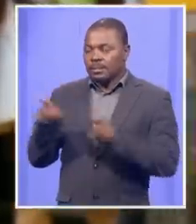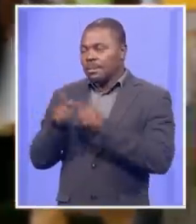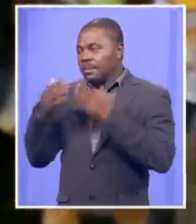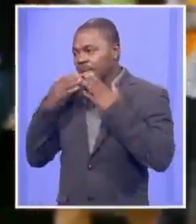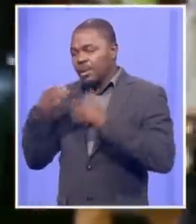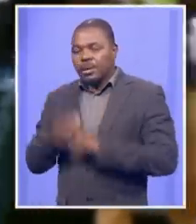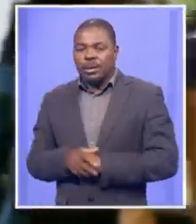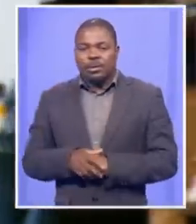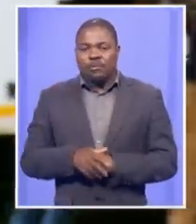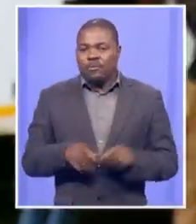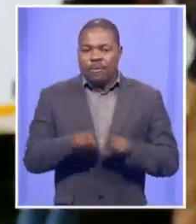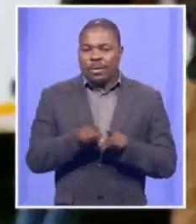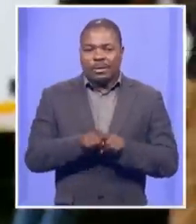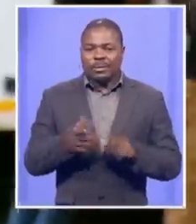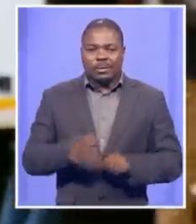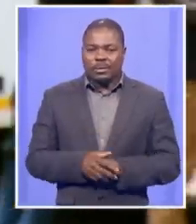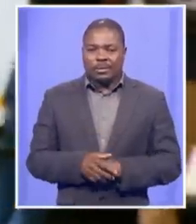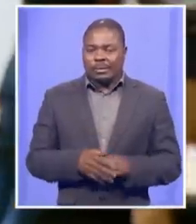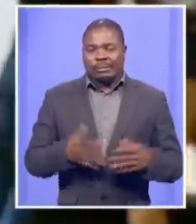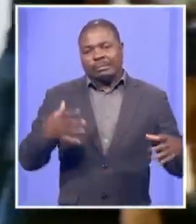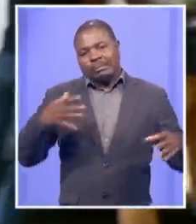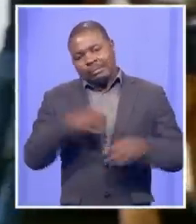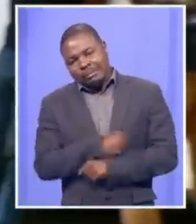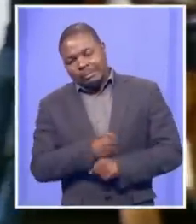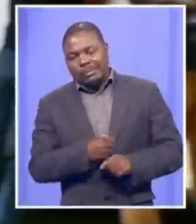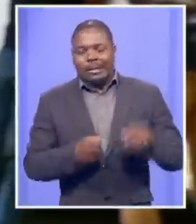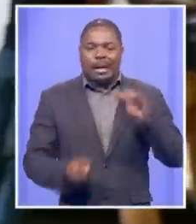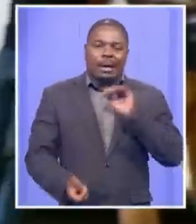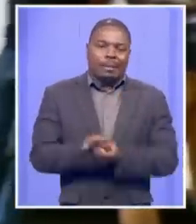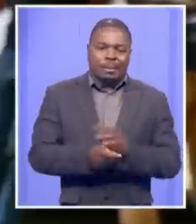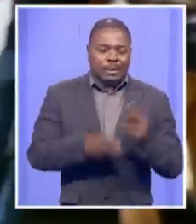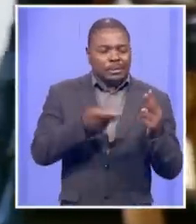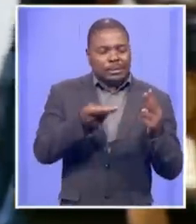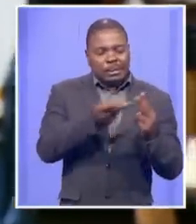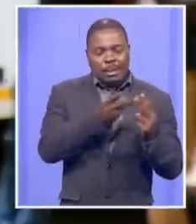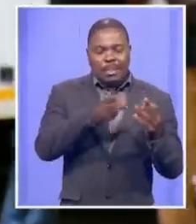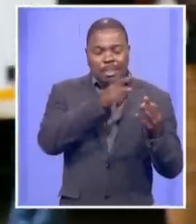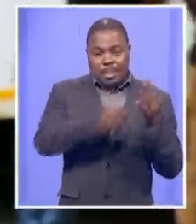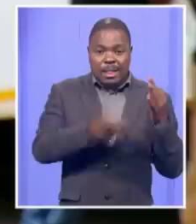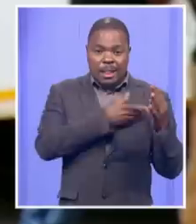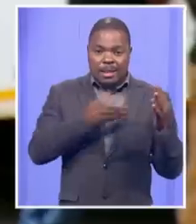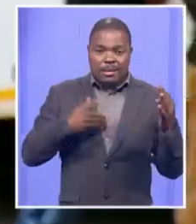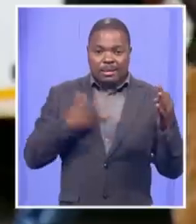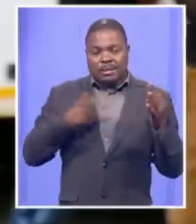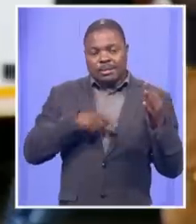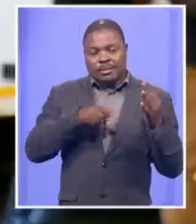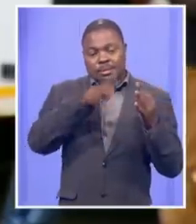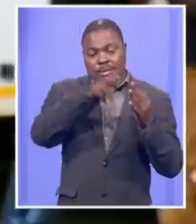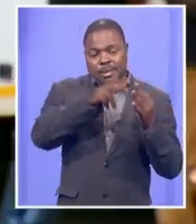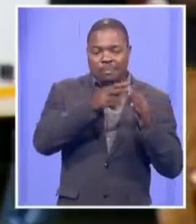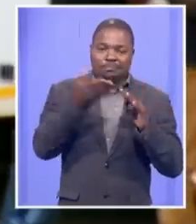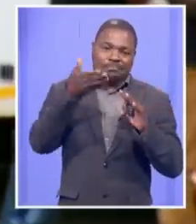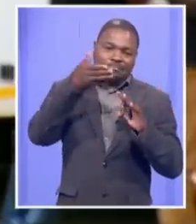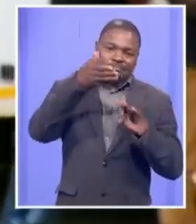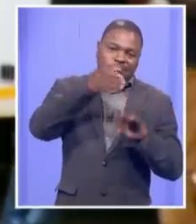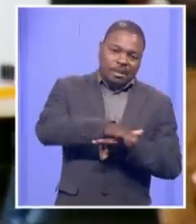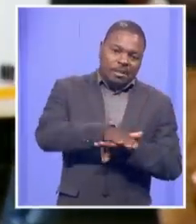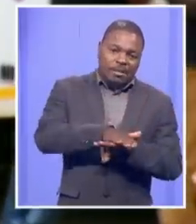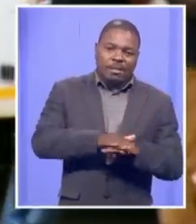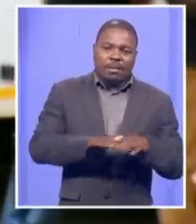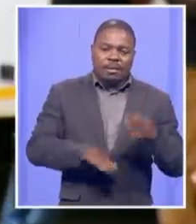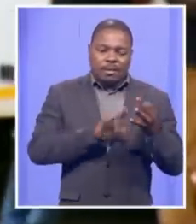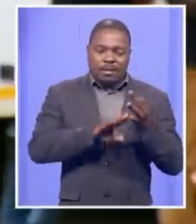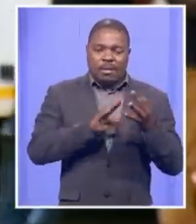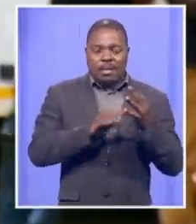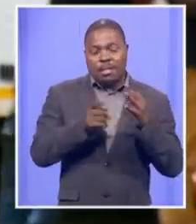seems like it was just an unfortunate day for these three ladies that were shot, the two that passed away, as well as